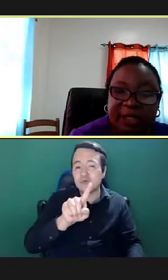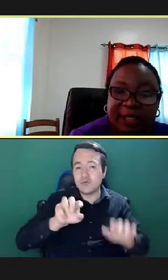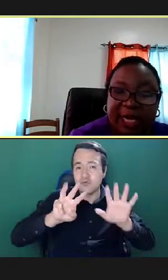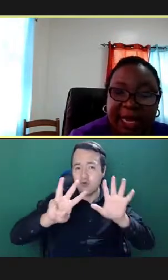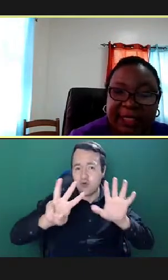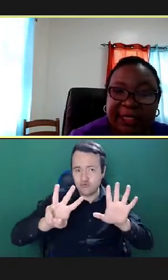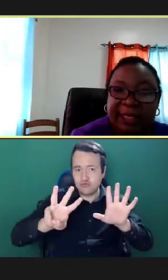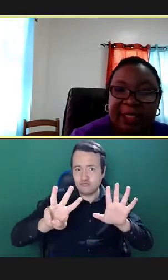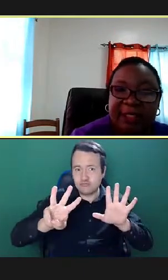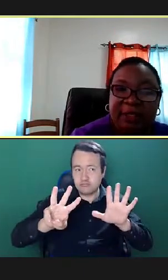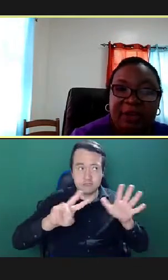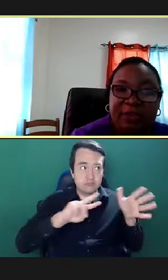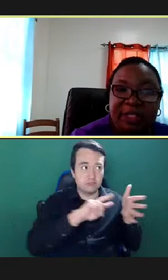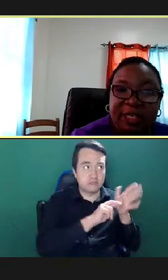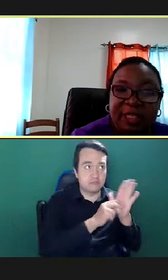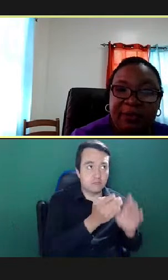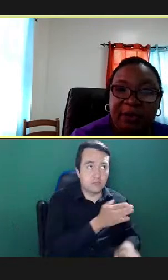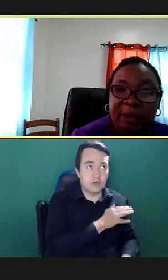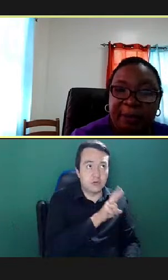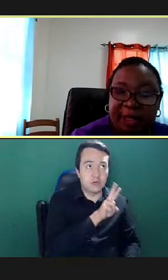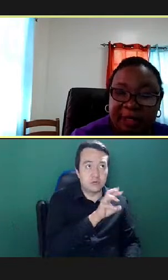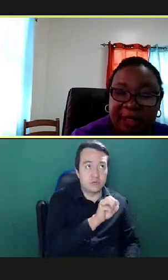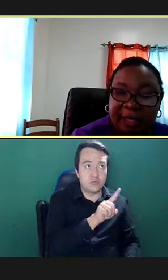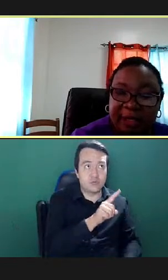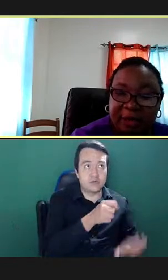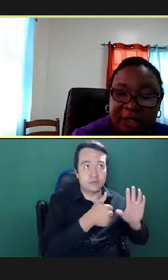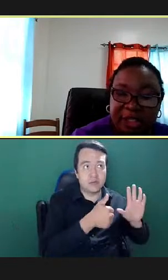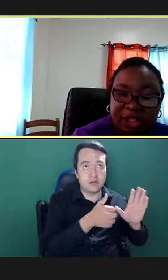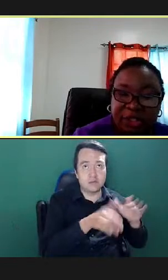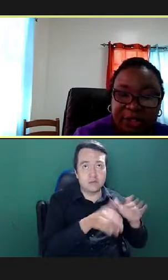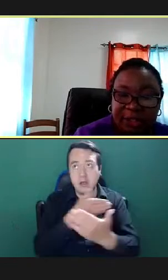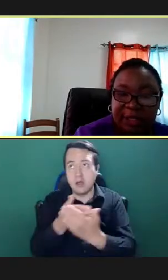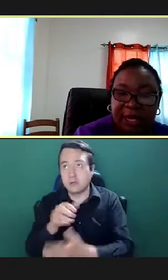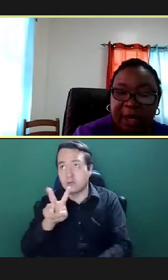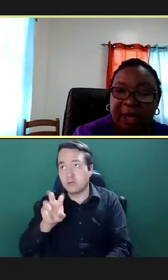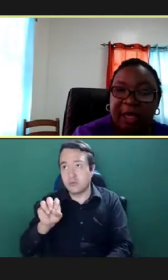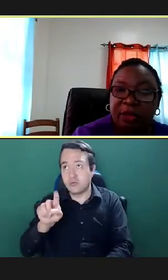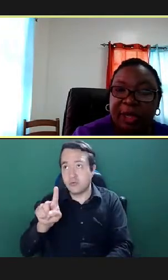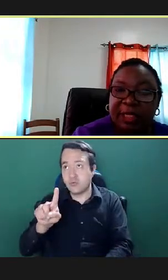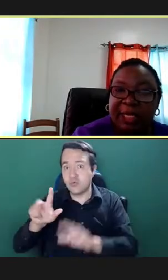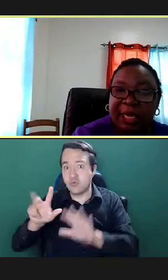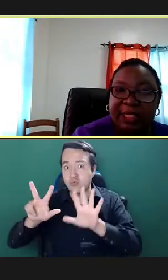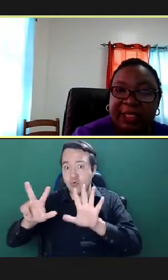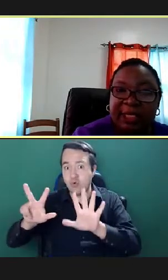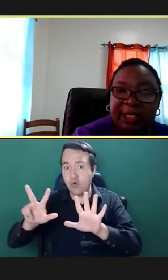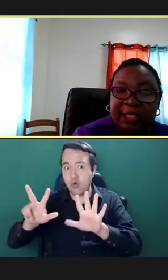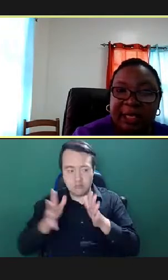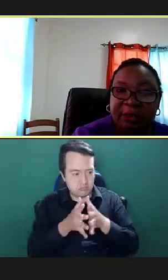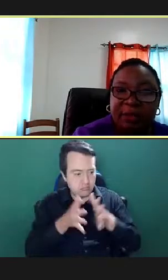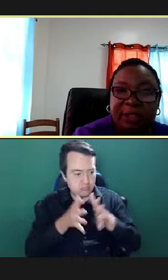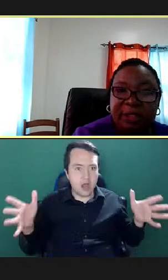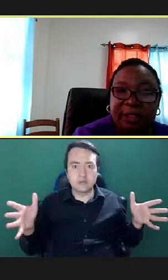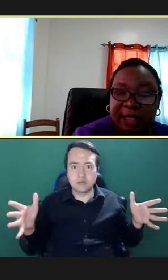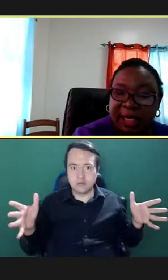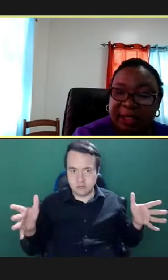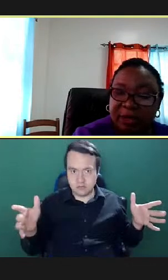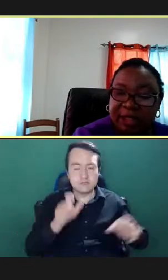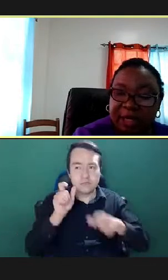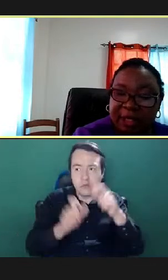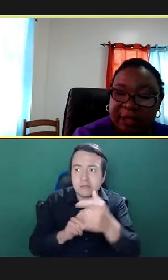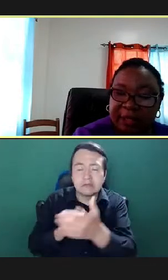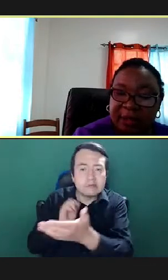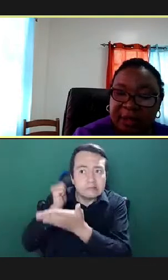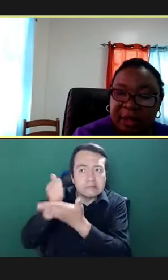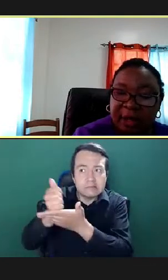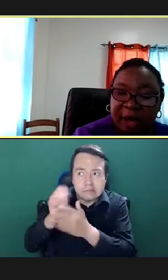of persons accessing the services for mental health conditions. In 2019, the data